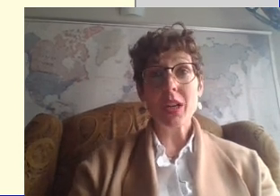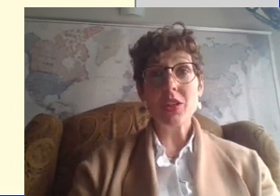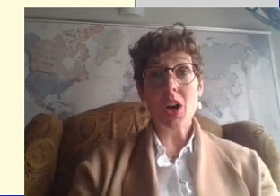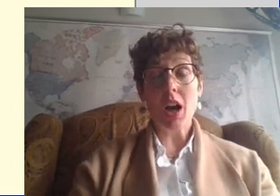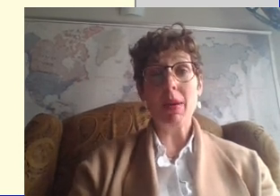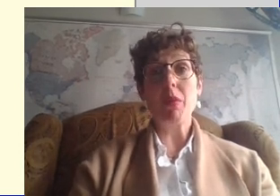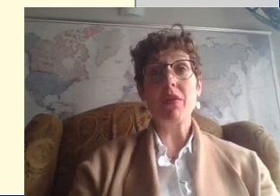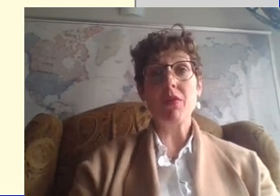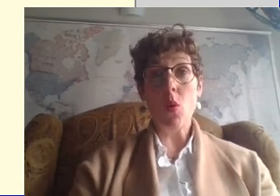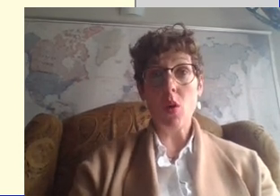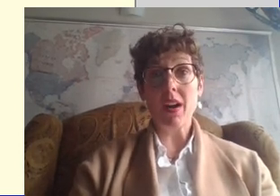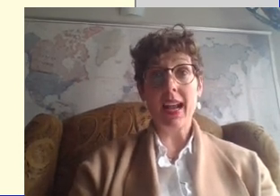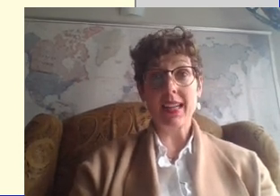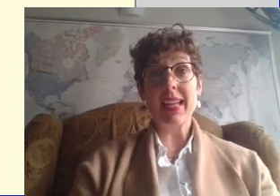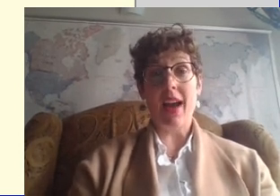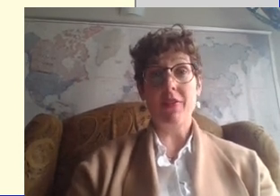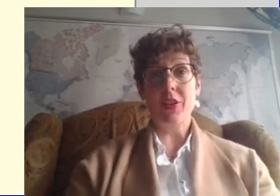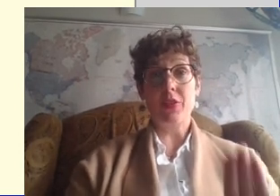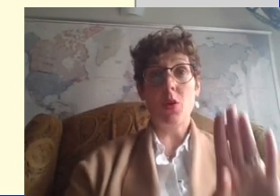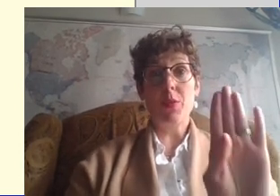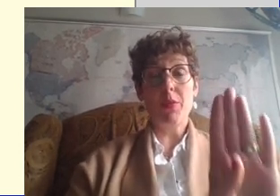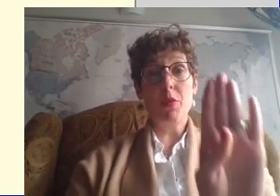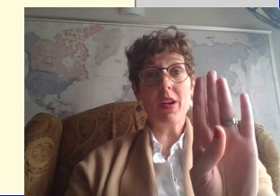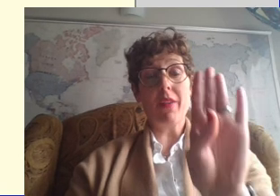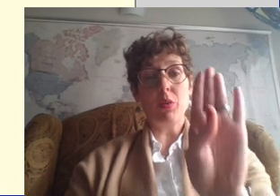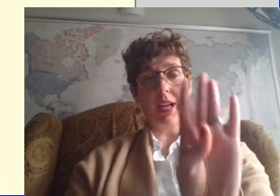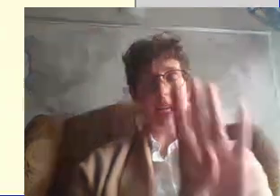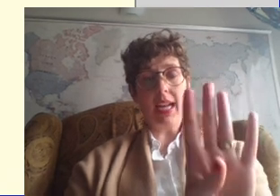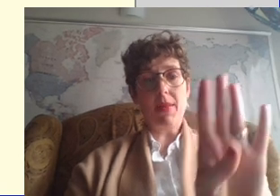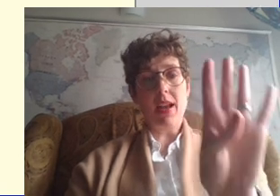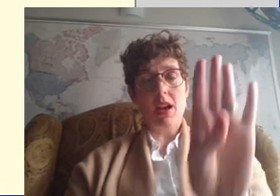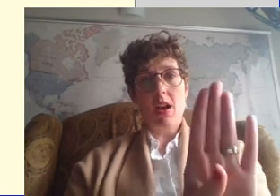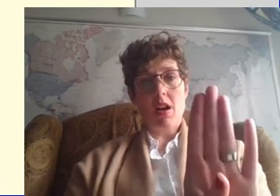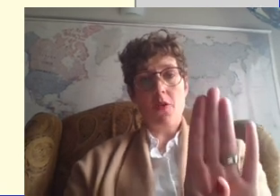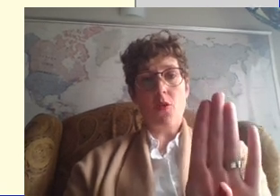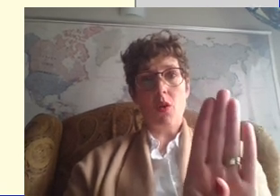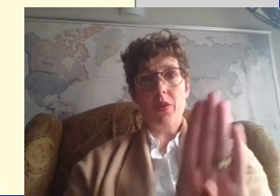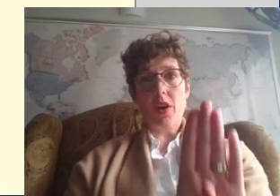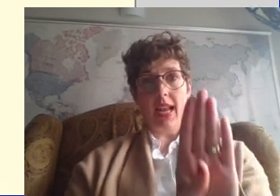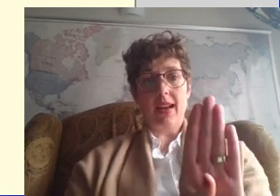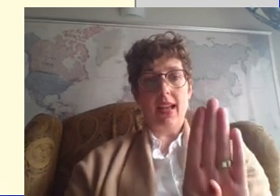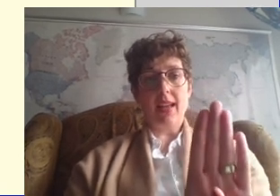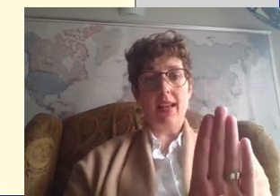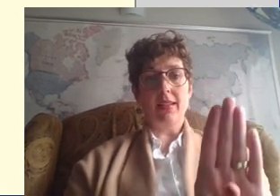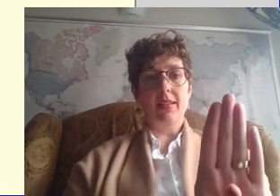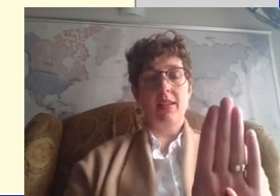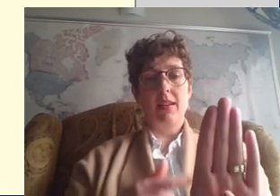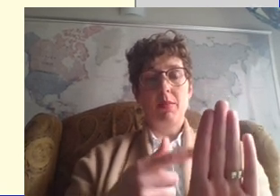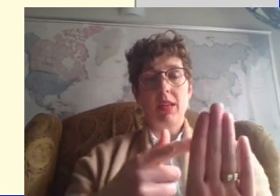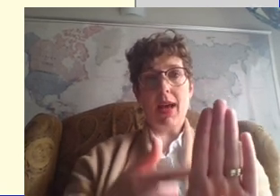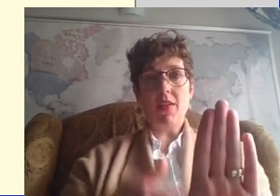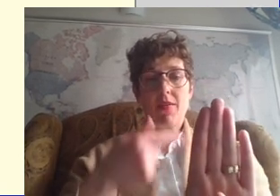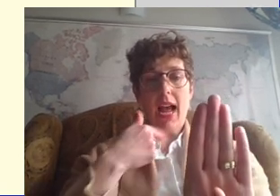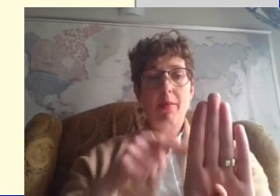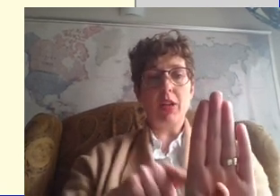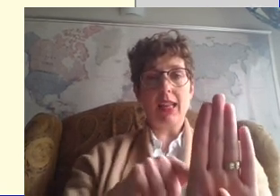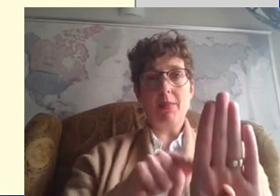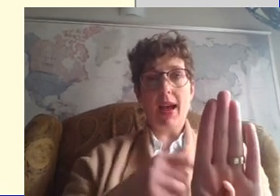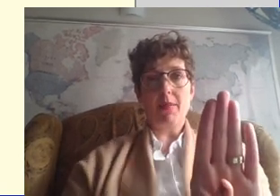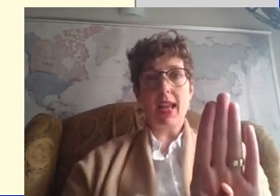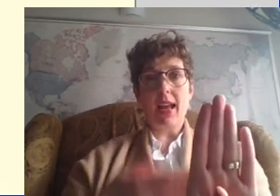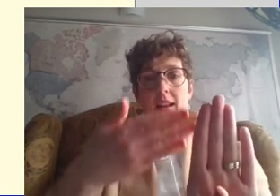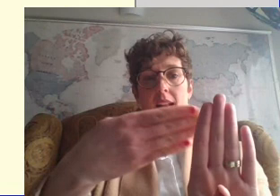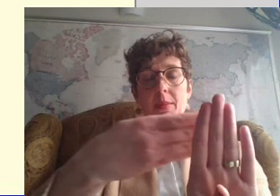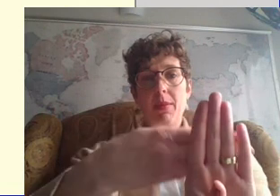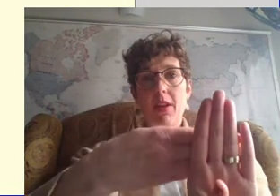Today, we're going to talk about before and after. So for before and after, we're going to kind of make a 4 with our hand like this. With the back of our hand, I'm looking